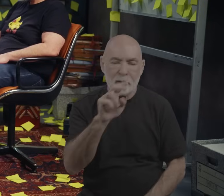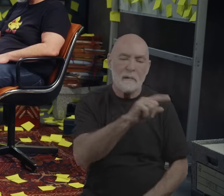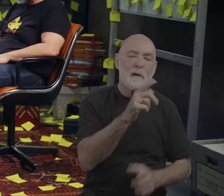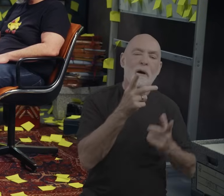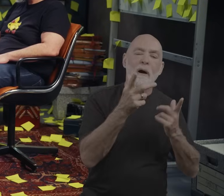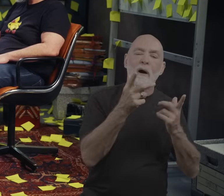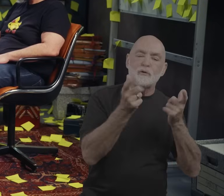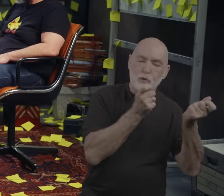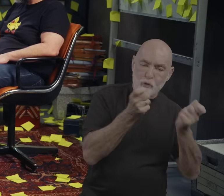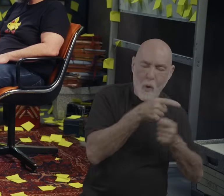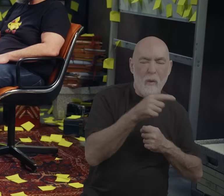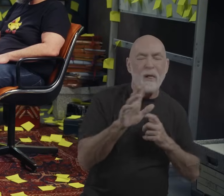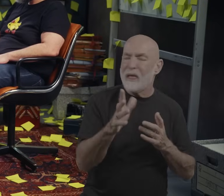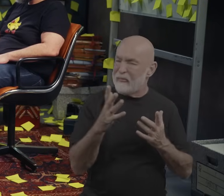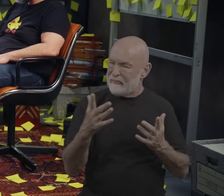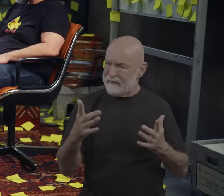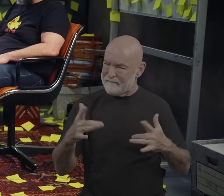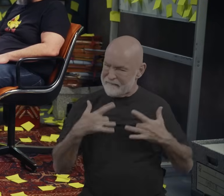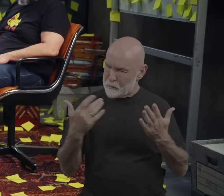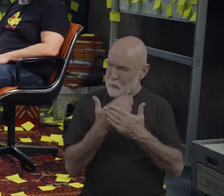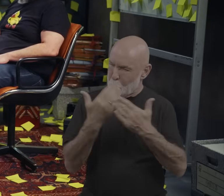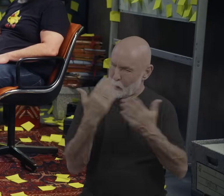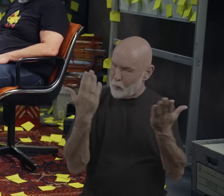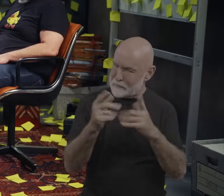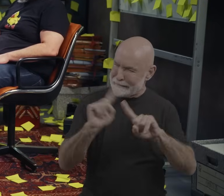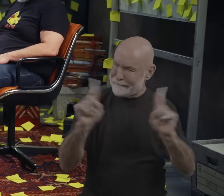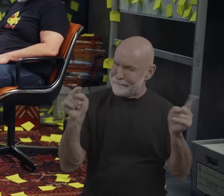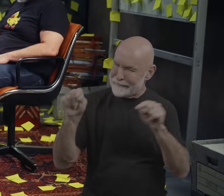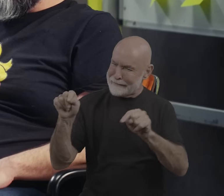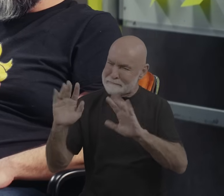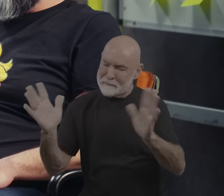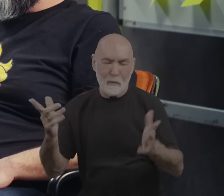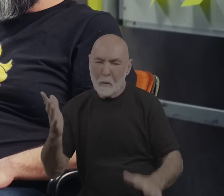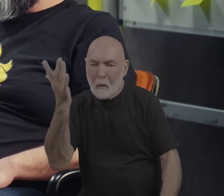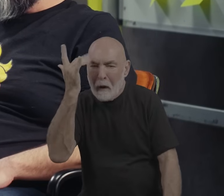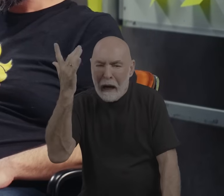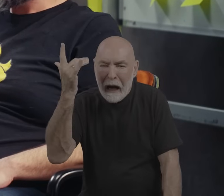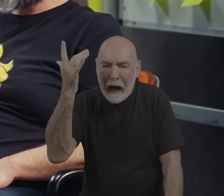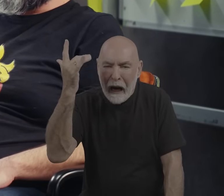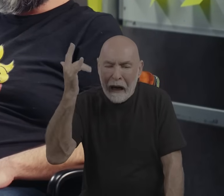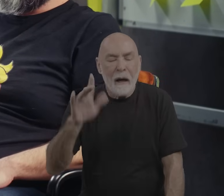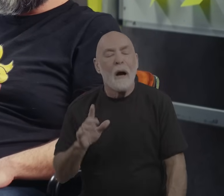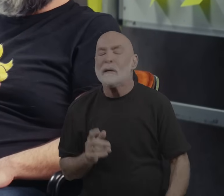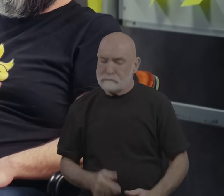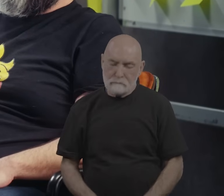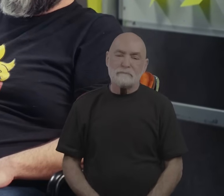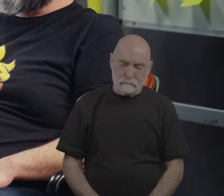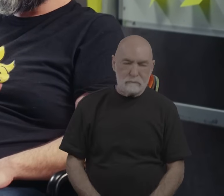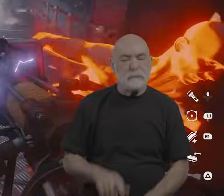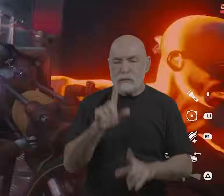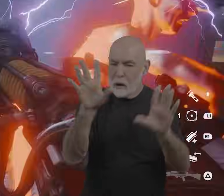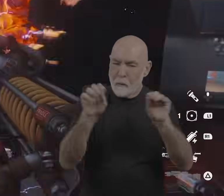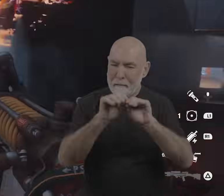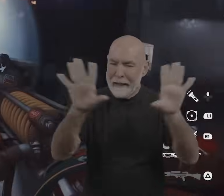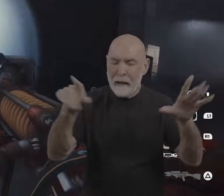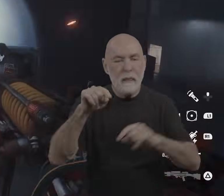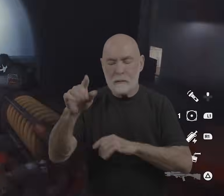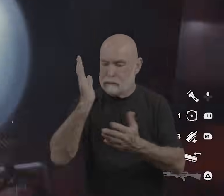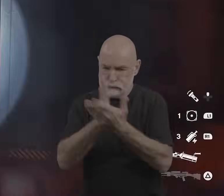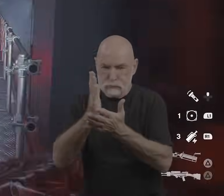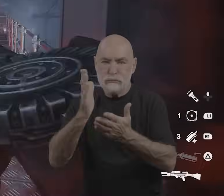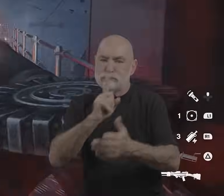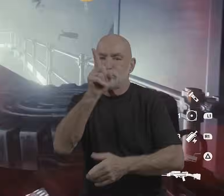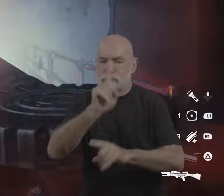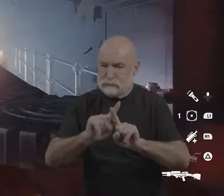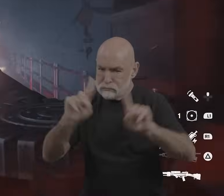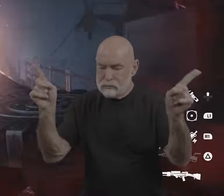Control. Sure. So this feels like a new departure for you guys moving into this space. So why? Yeah. And to be clear, it's fundamentally